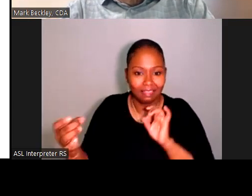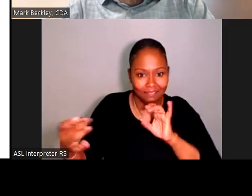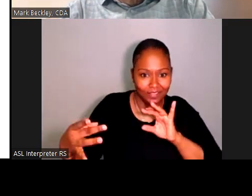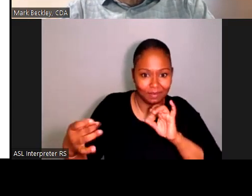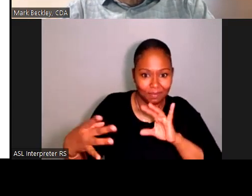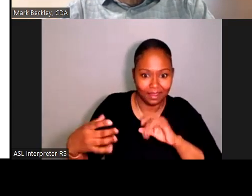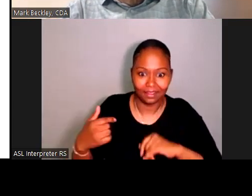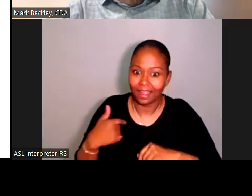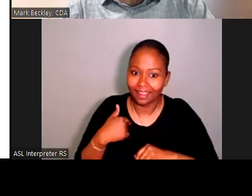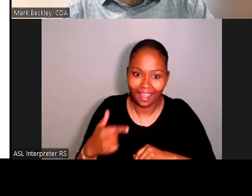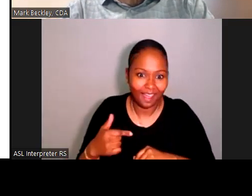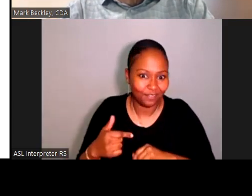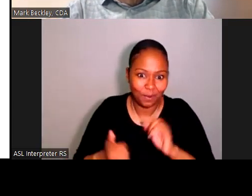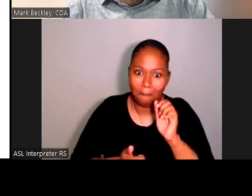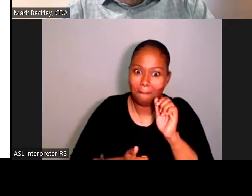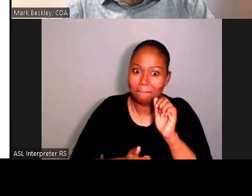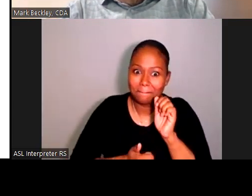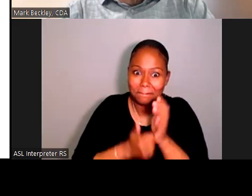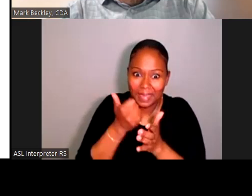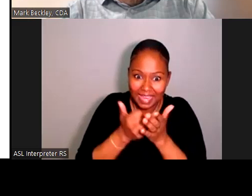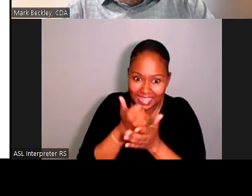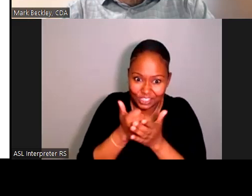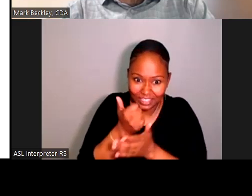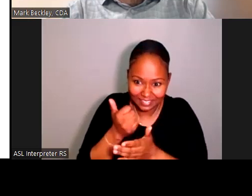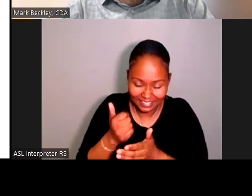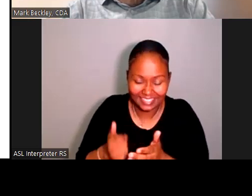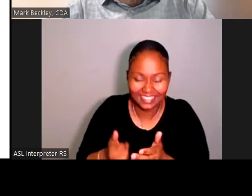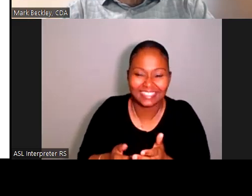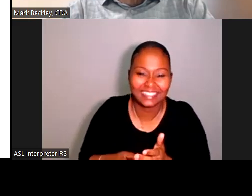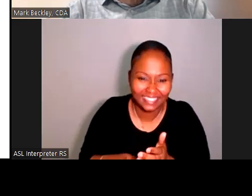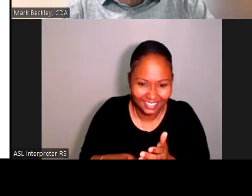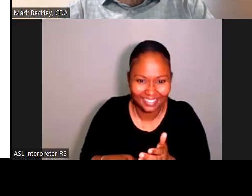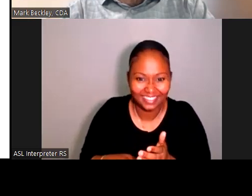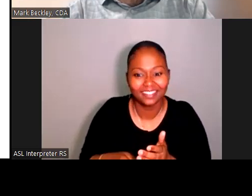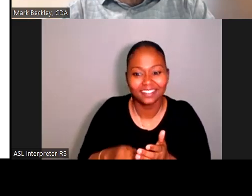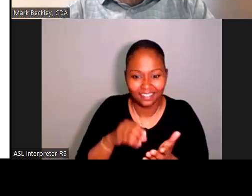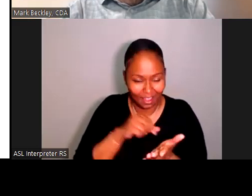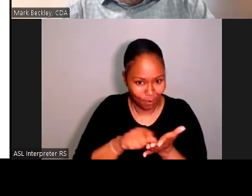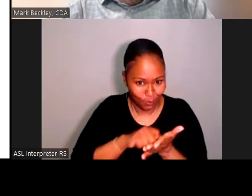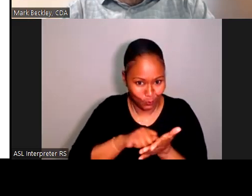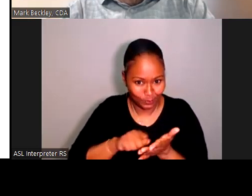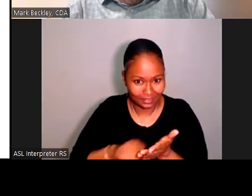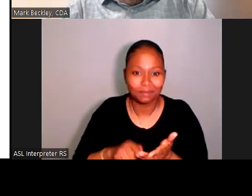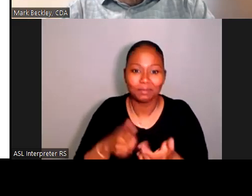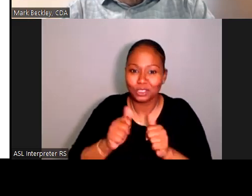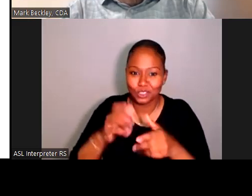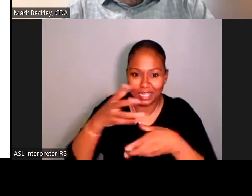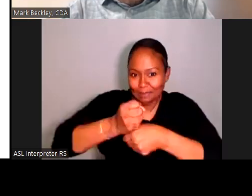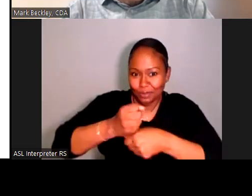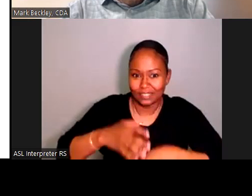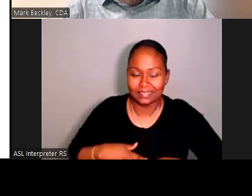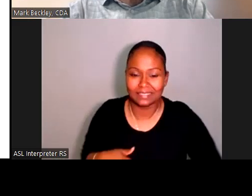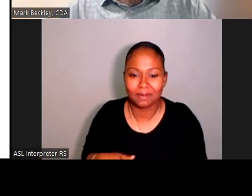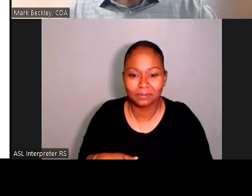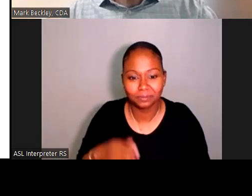many pages of notes I've been taking notes the whole time, so I'm going to try, and I may miss some things from this one. I think the